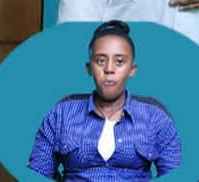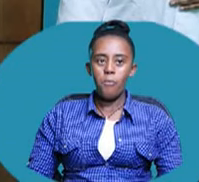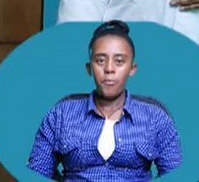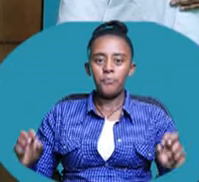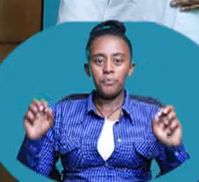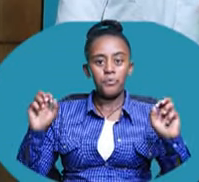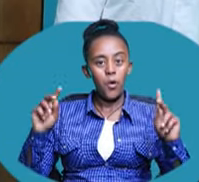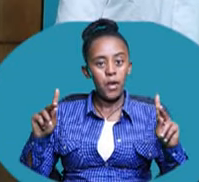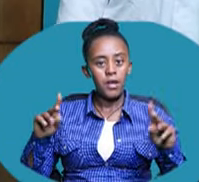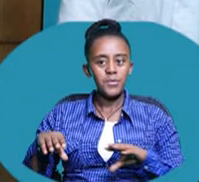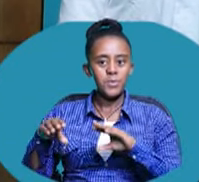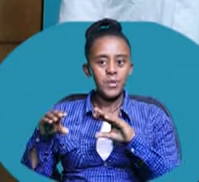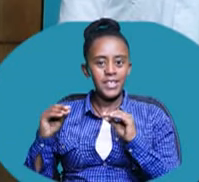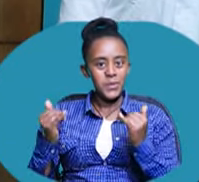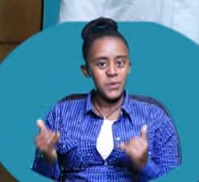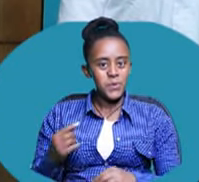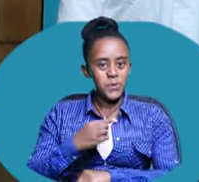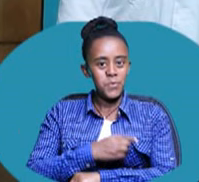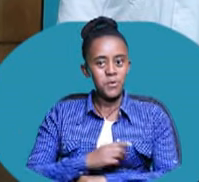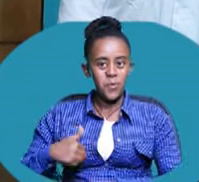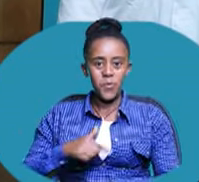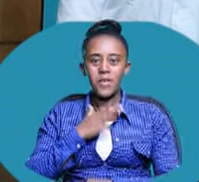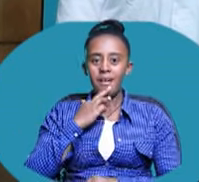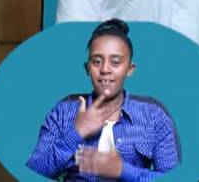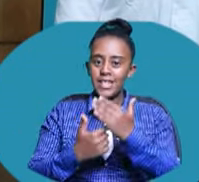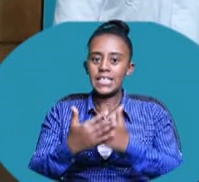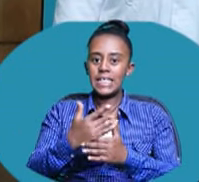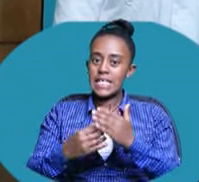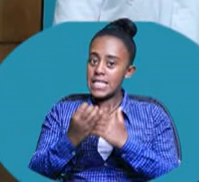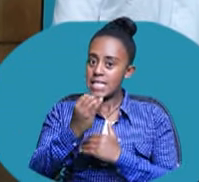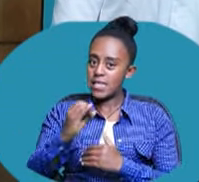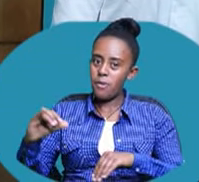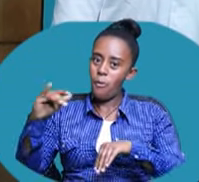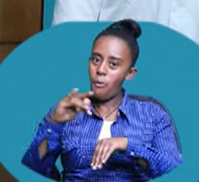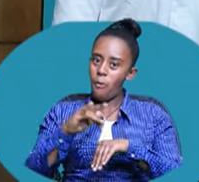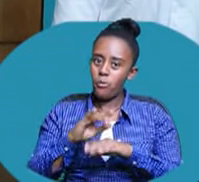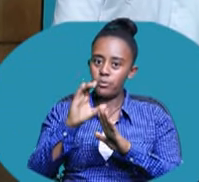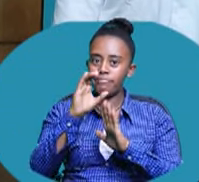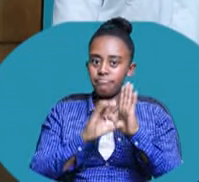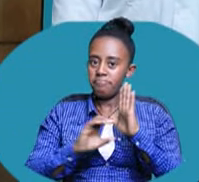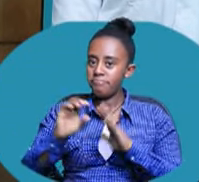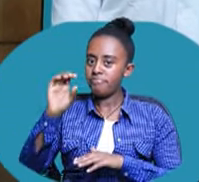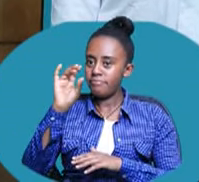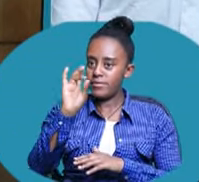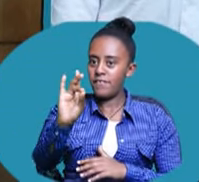student. Today we are discussing on chapter